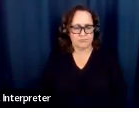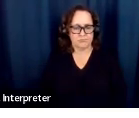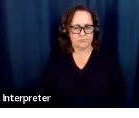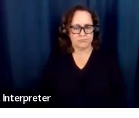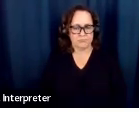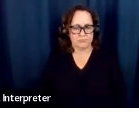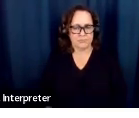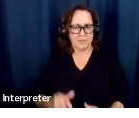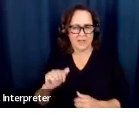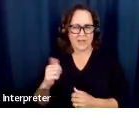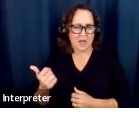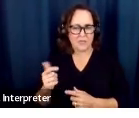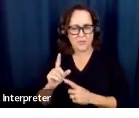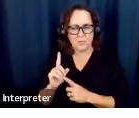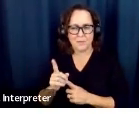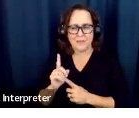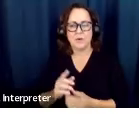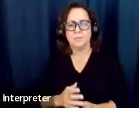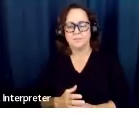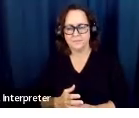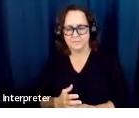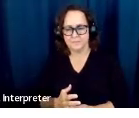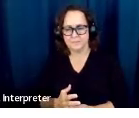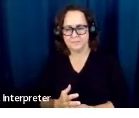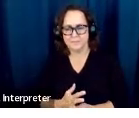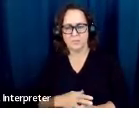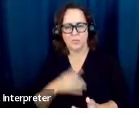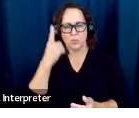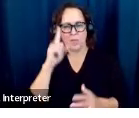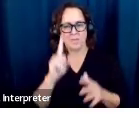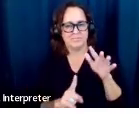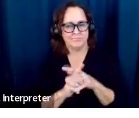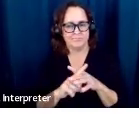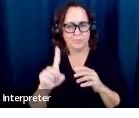Giving it just another minute. Yeah, we've got